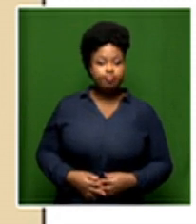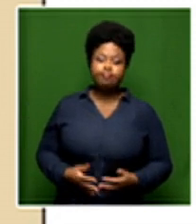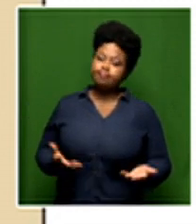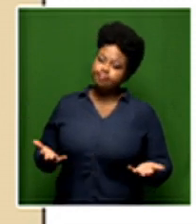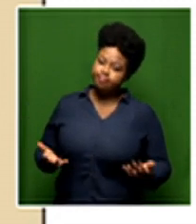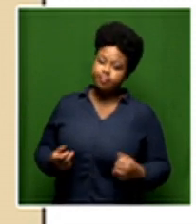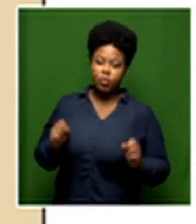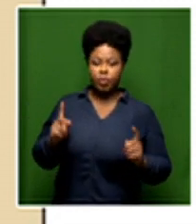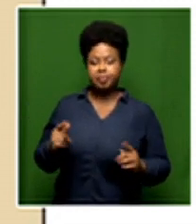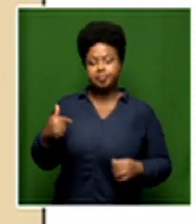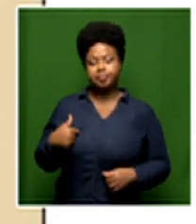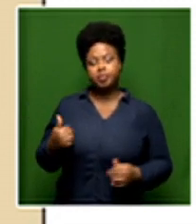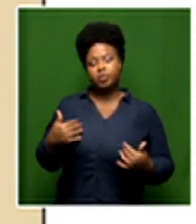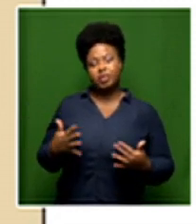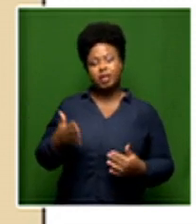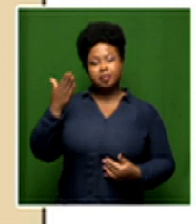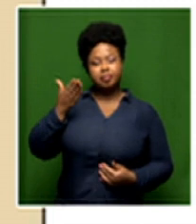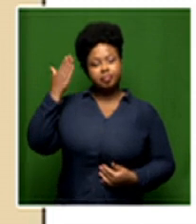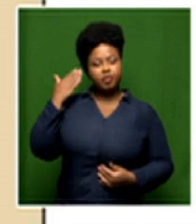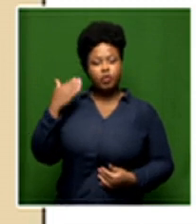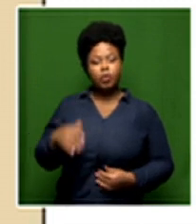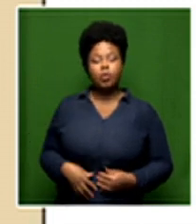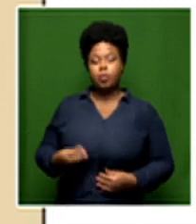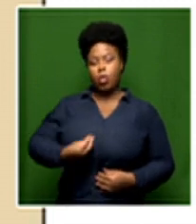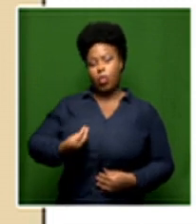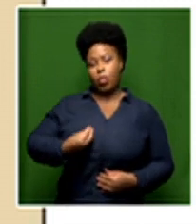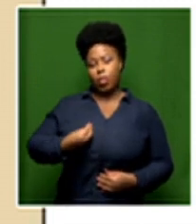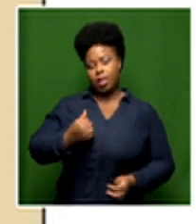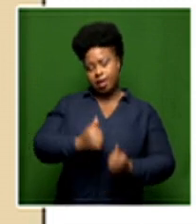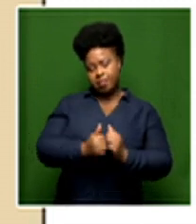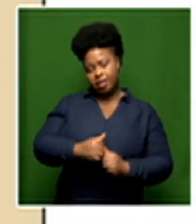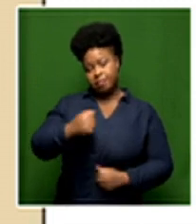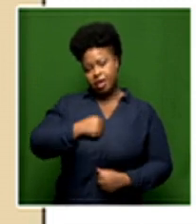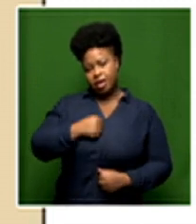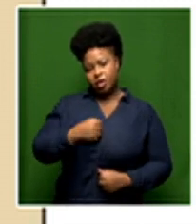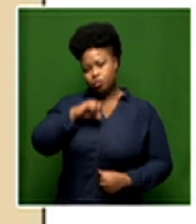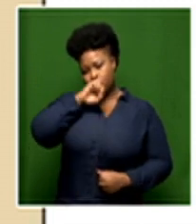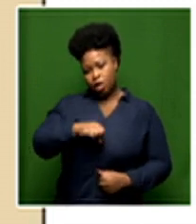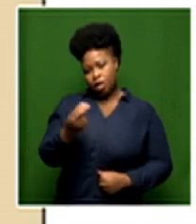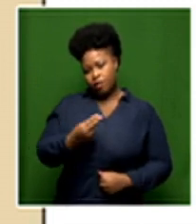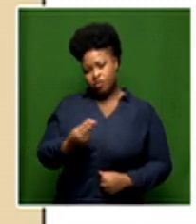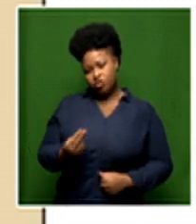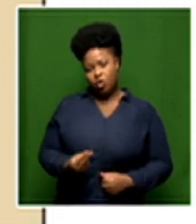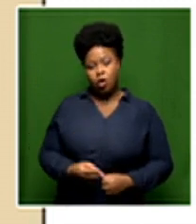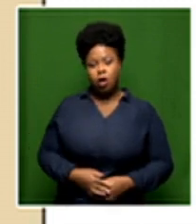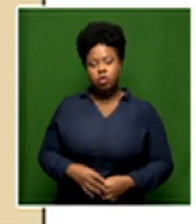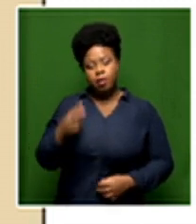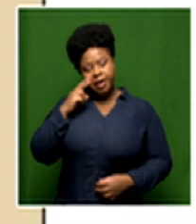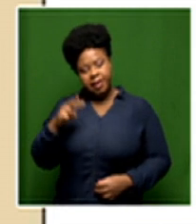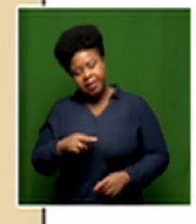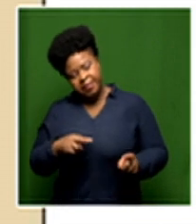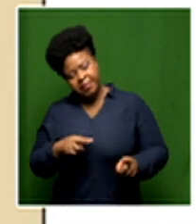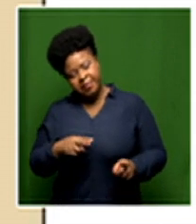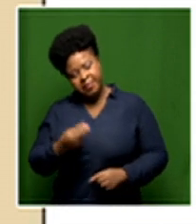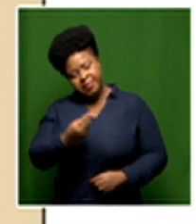You know, okay, I'll start from when I was young. You know, my brother used to draw, so I used to look at